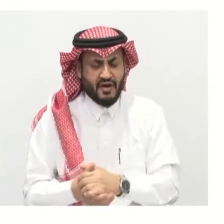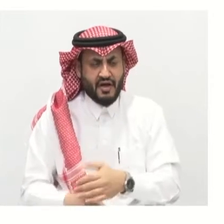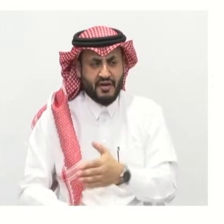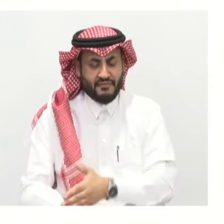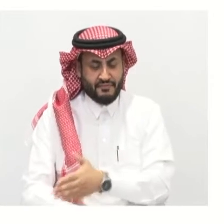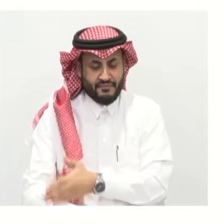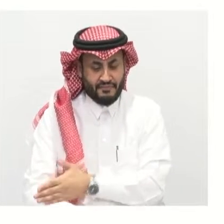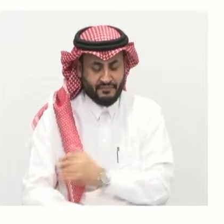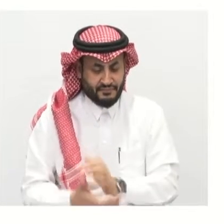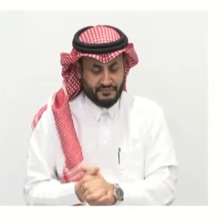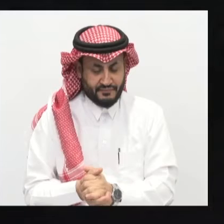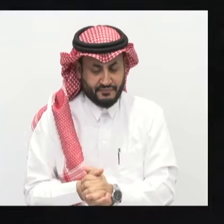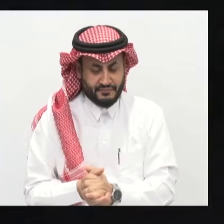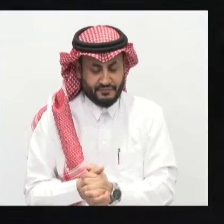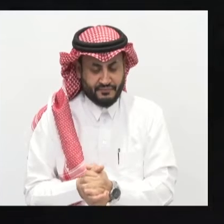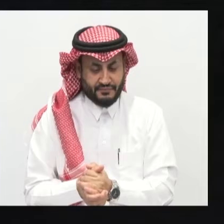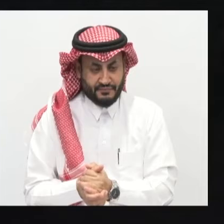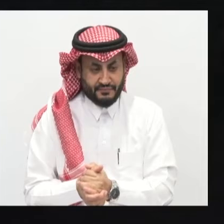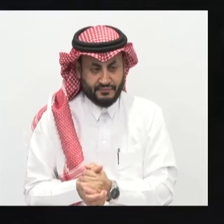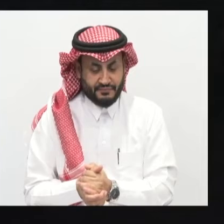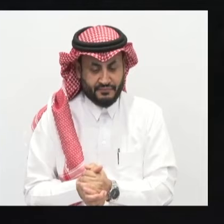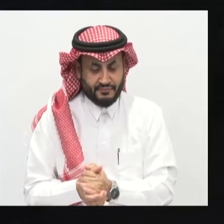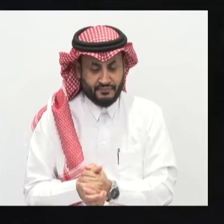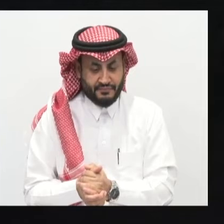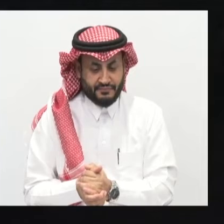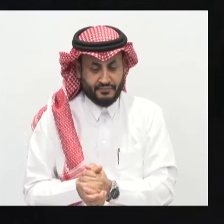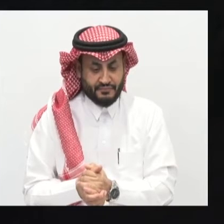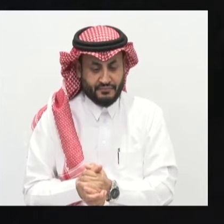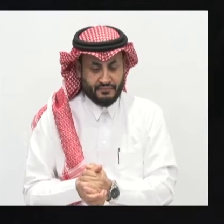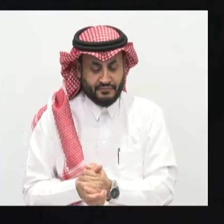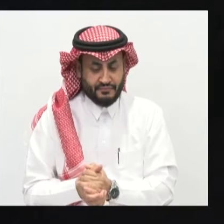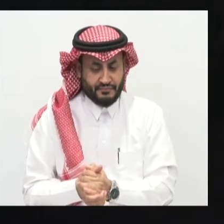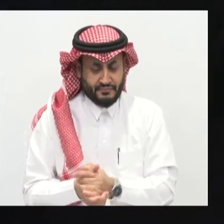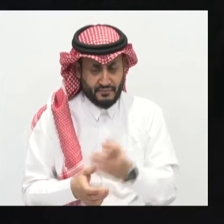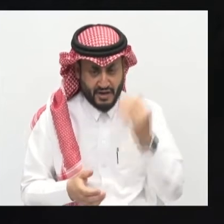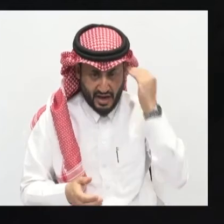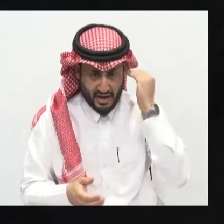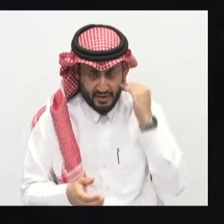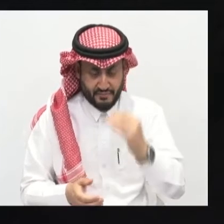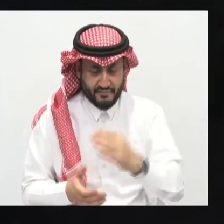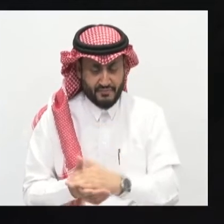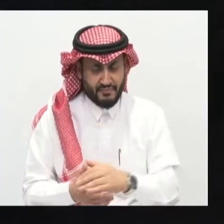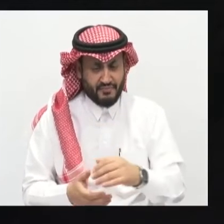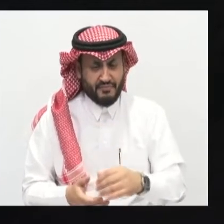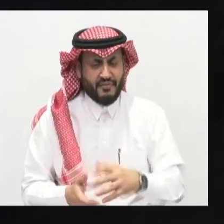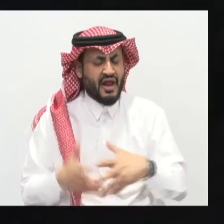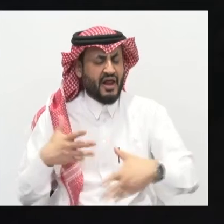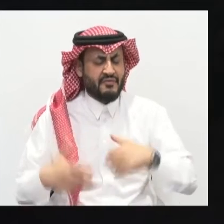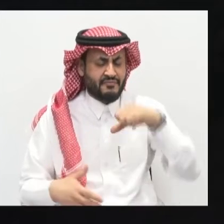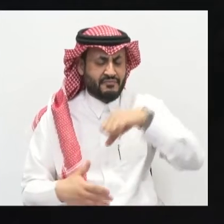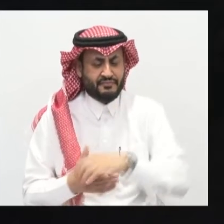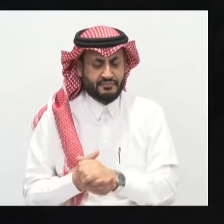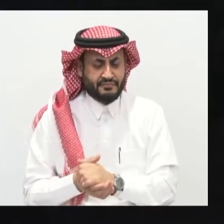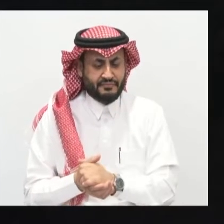today. I'm feeling sad and tired today. So this is the girl's answer. She's not feeling really well. So